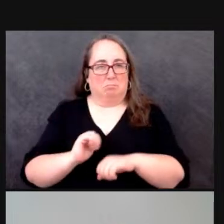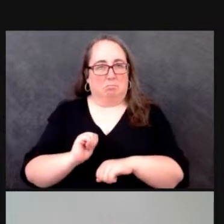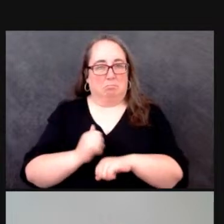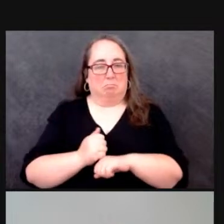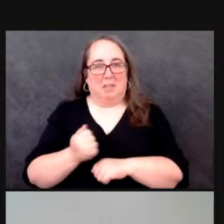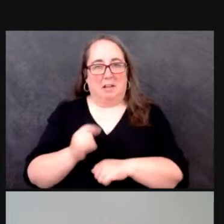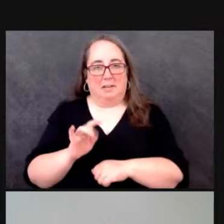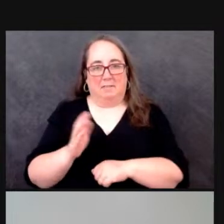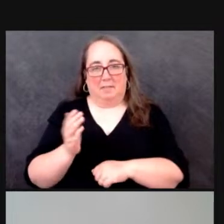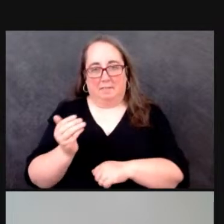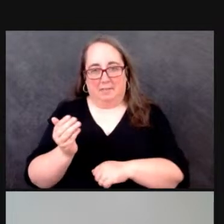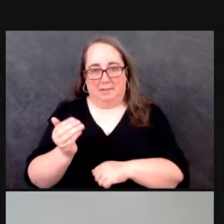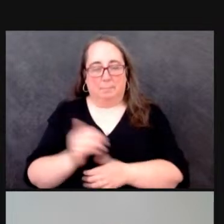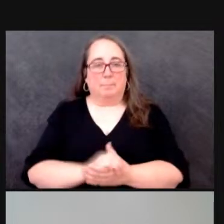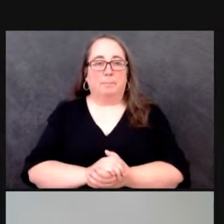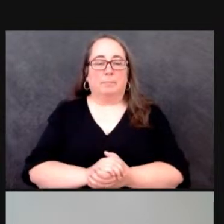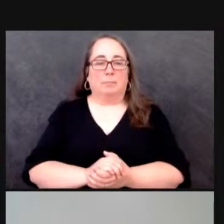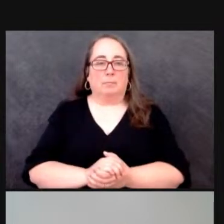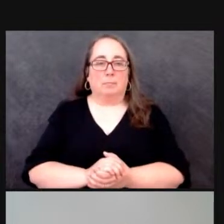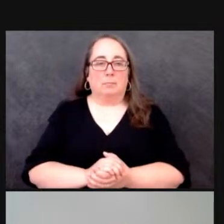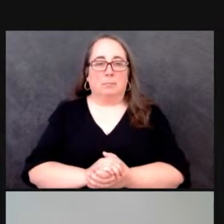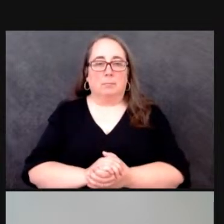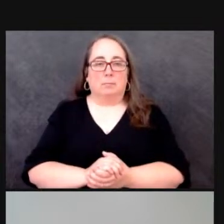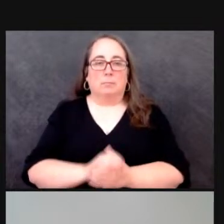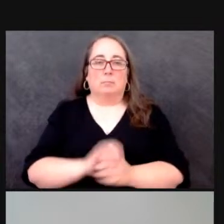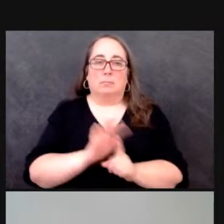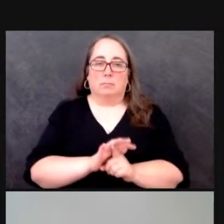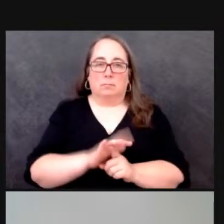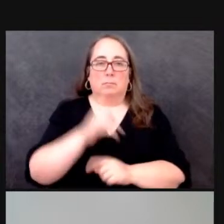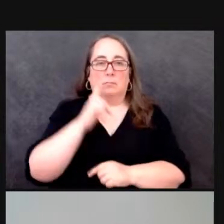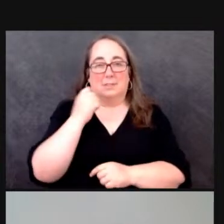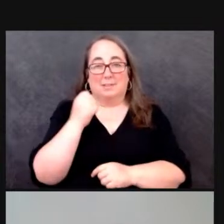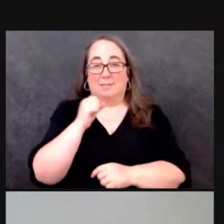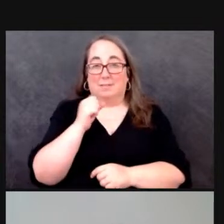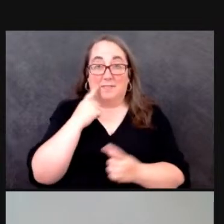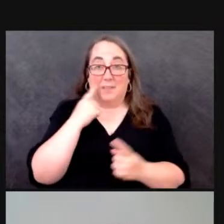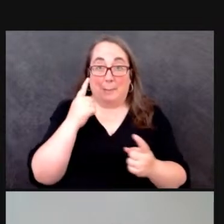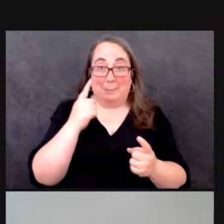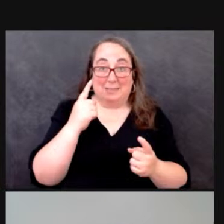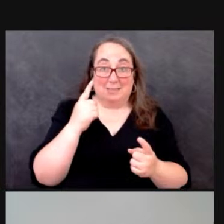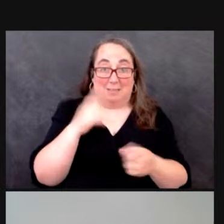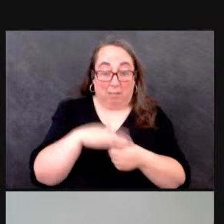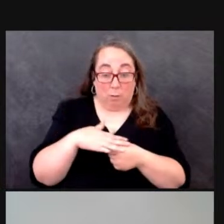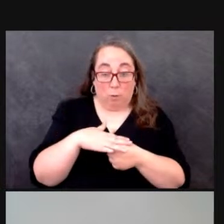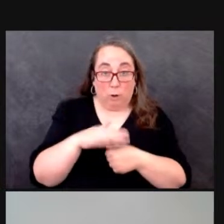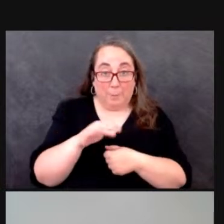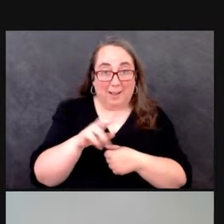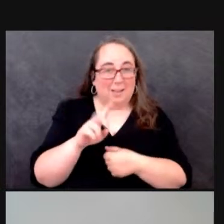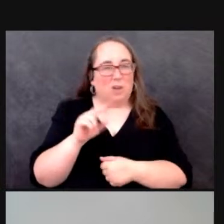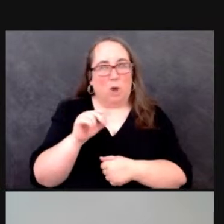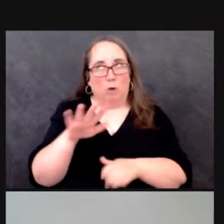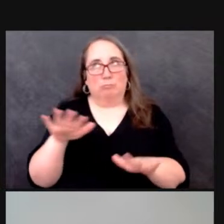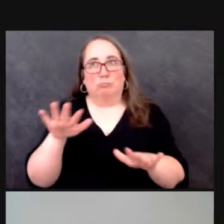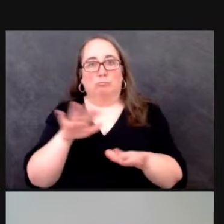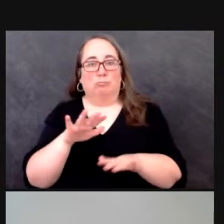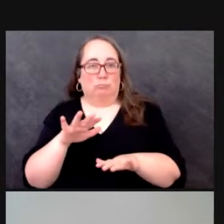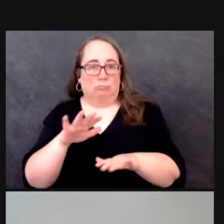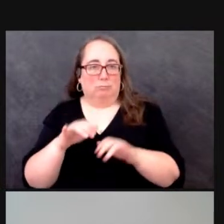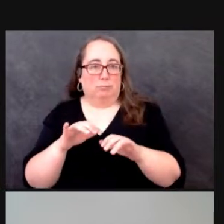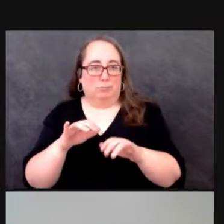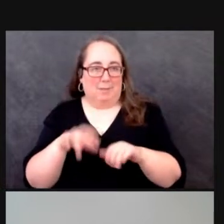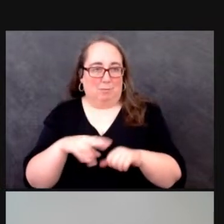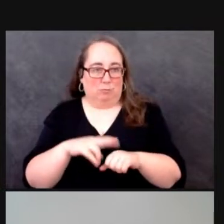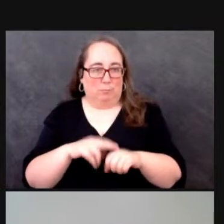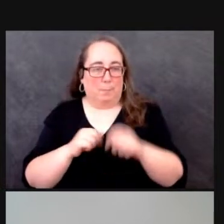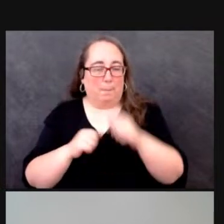And their silver is known not just locally, but nationally as well. Now that a fabricator had been